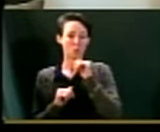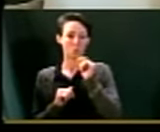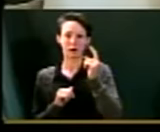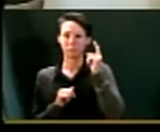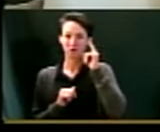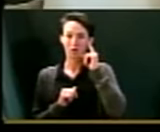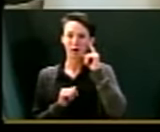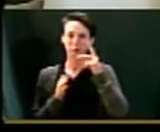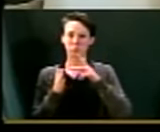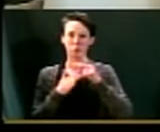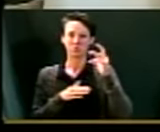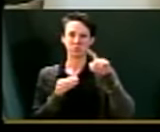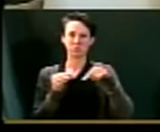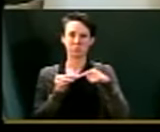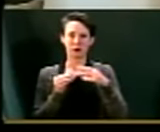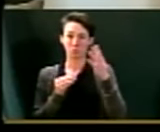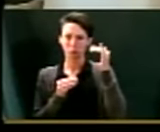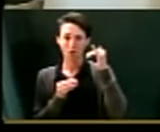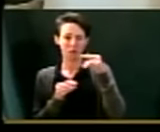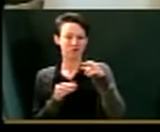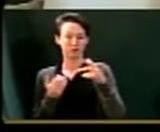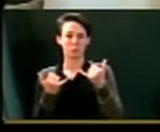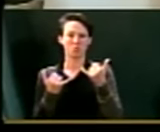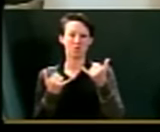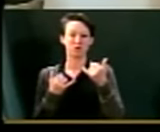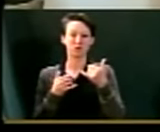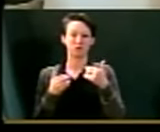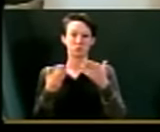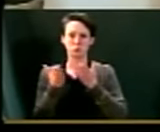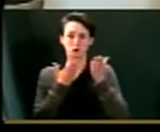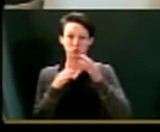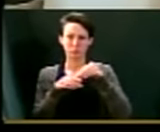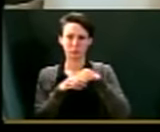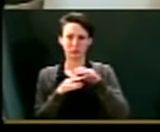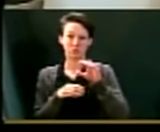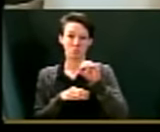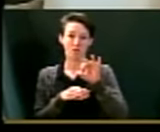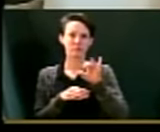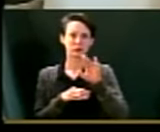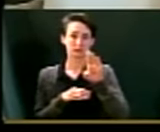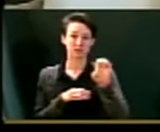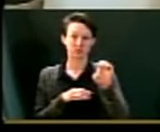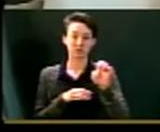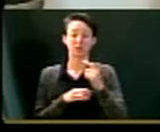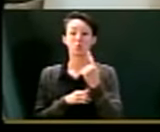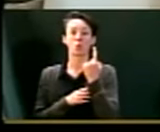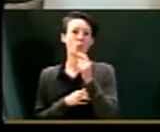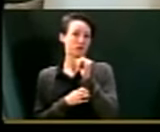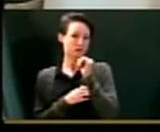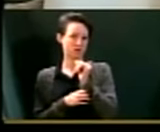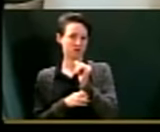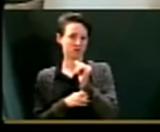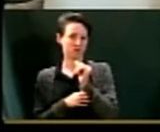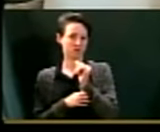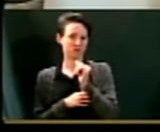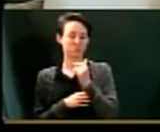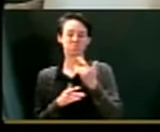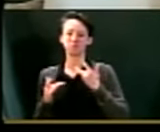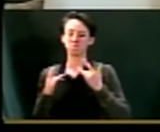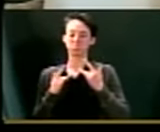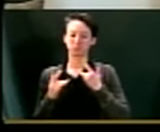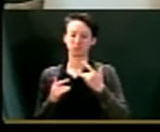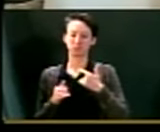list because they currently serve in office. But one of them does not. And so it concerns